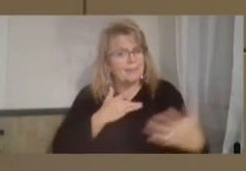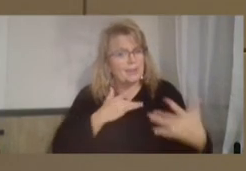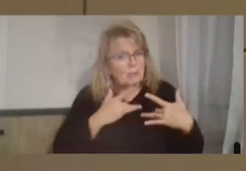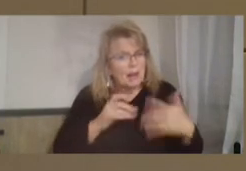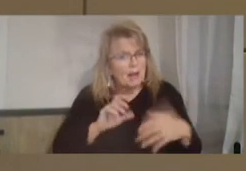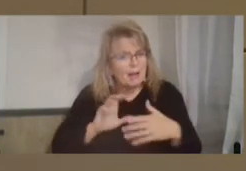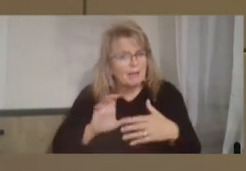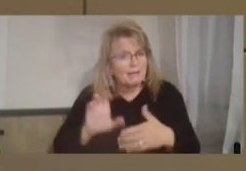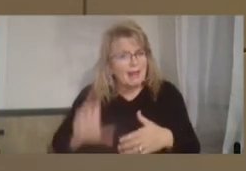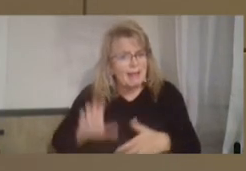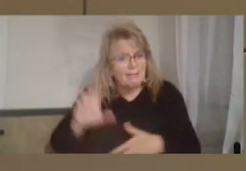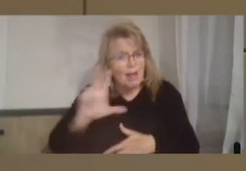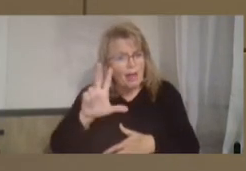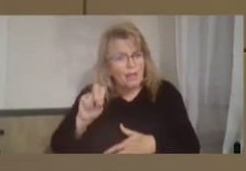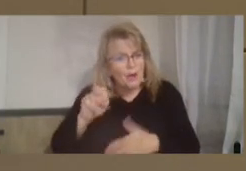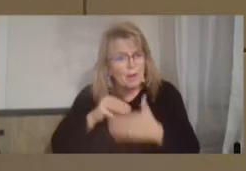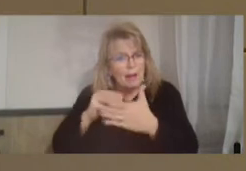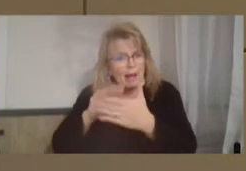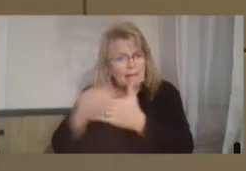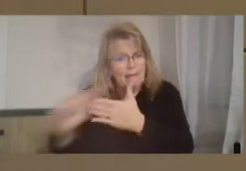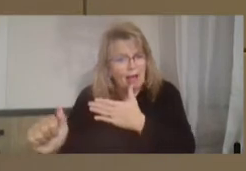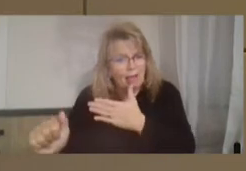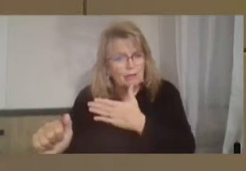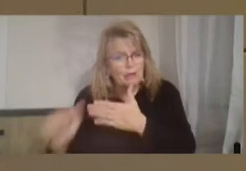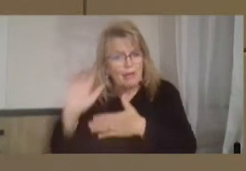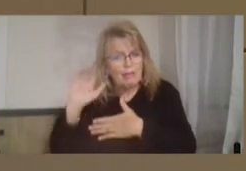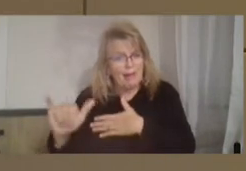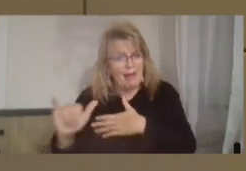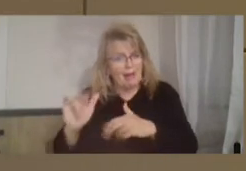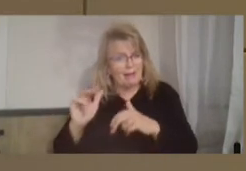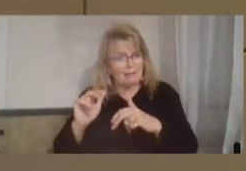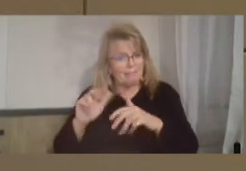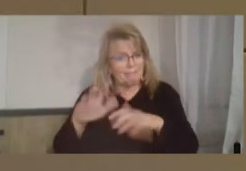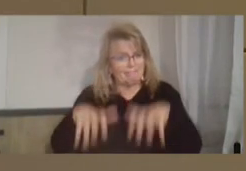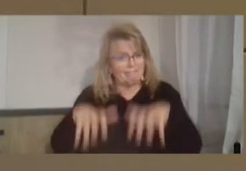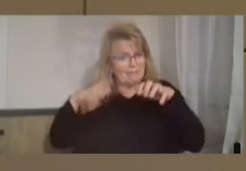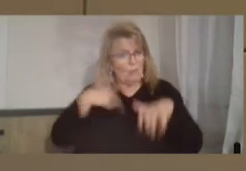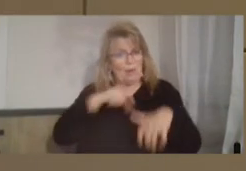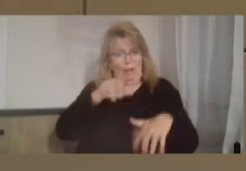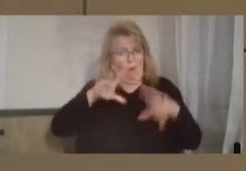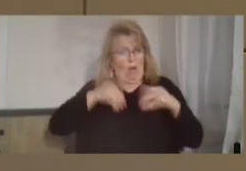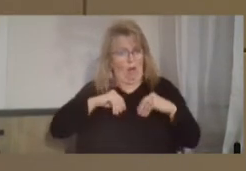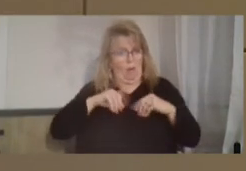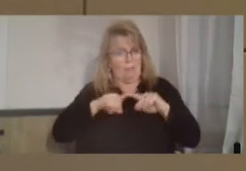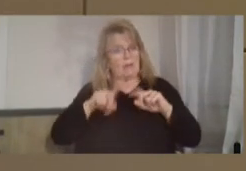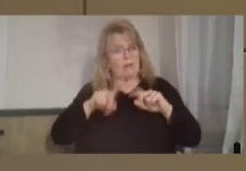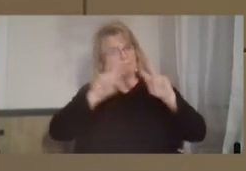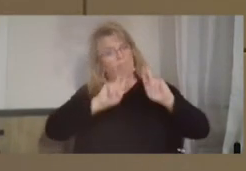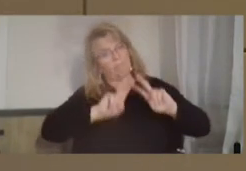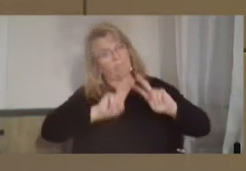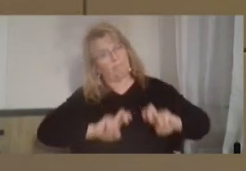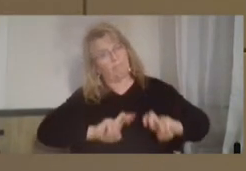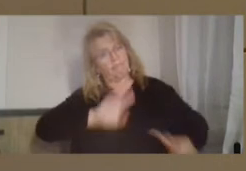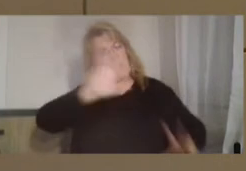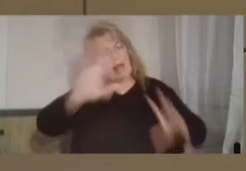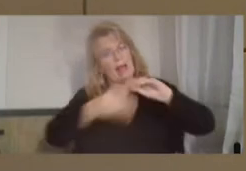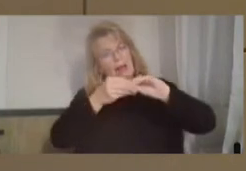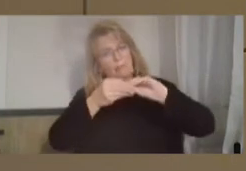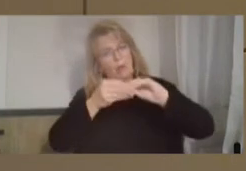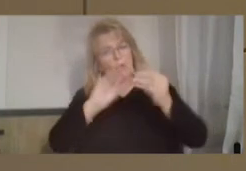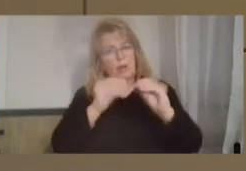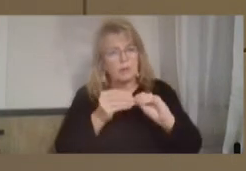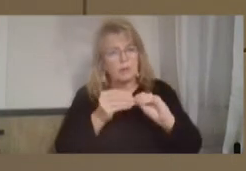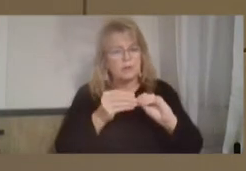million towards the facility that we do not own. But then when you look at, when you add up all the numbers about maintaining